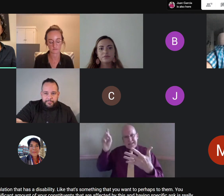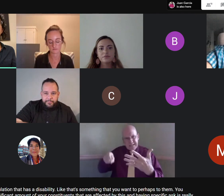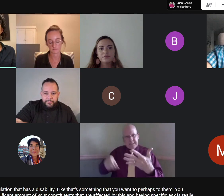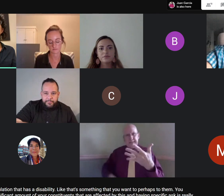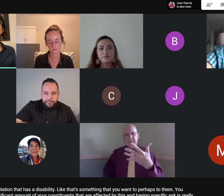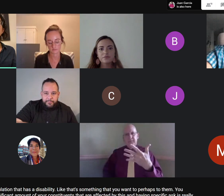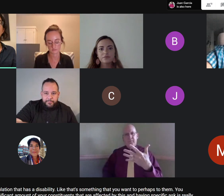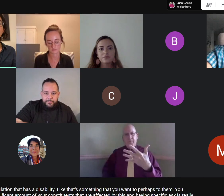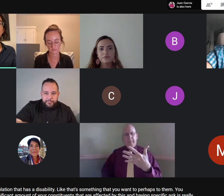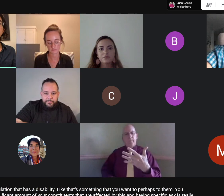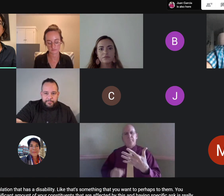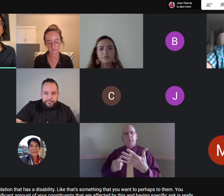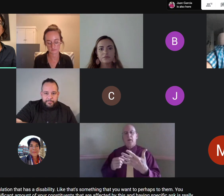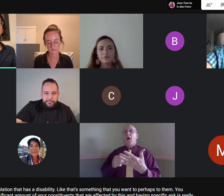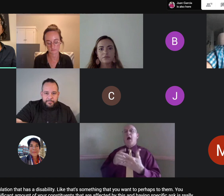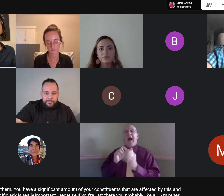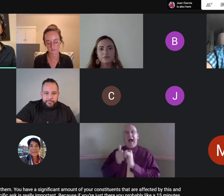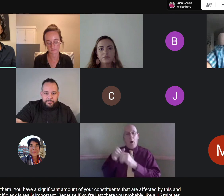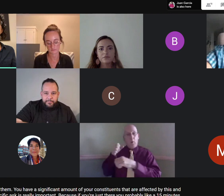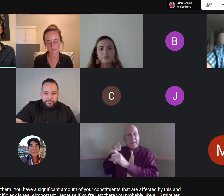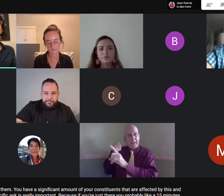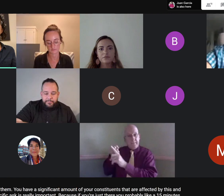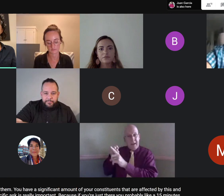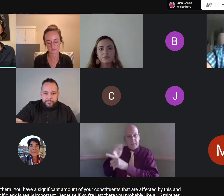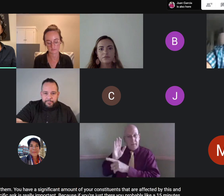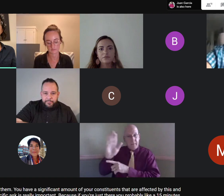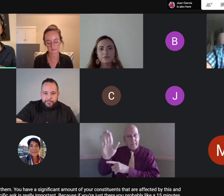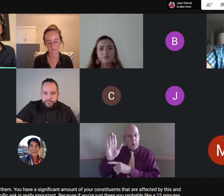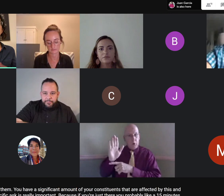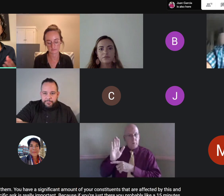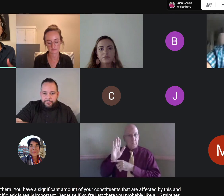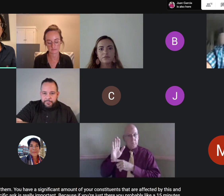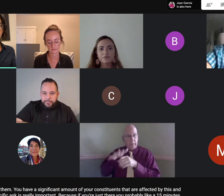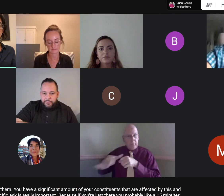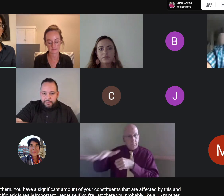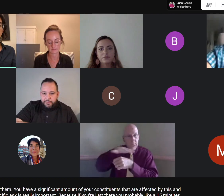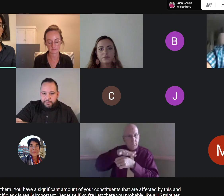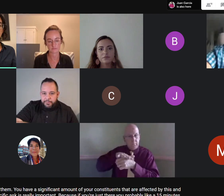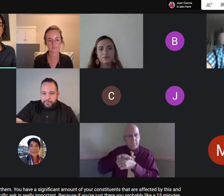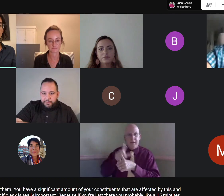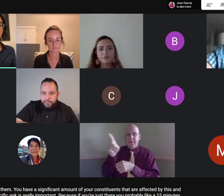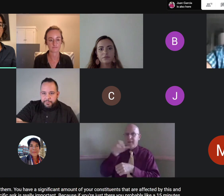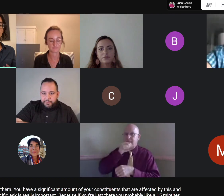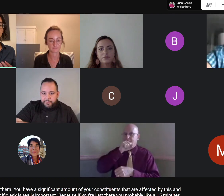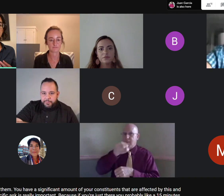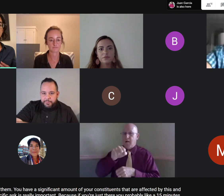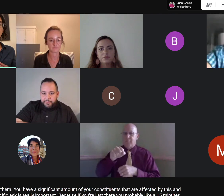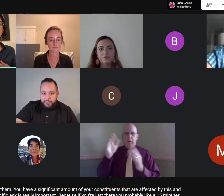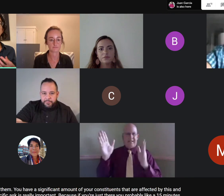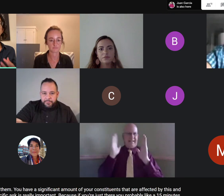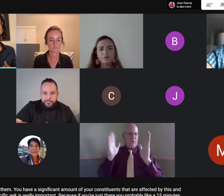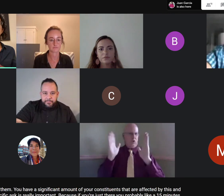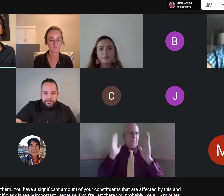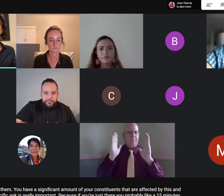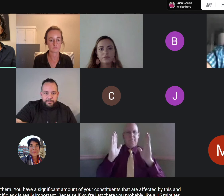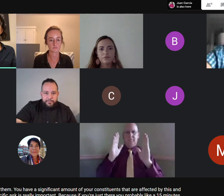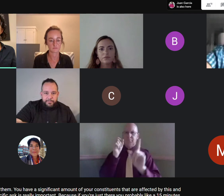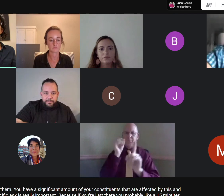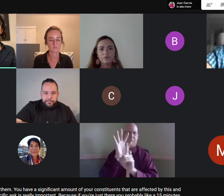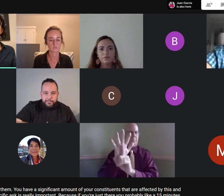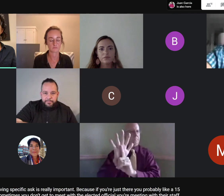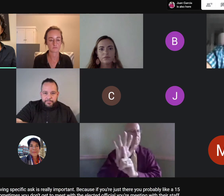what kind of impact will it have, because they're always looking for publicity and attachment